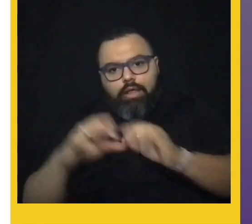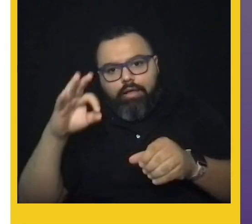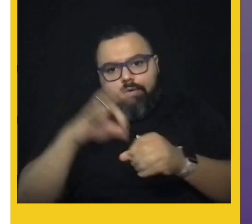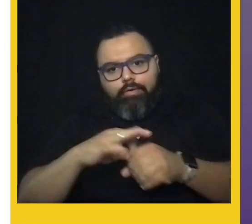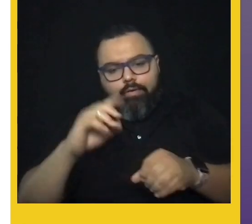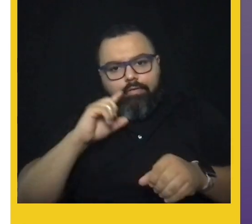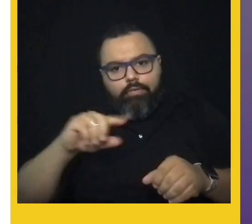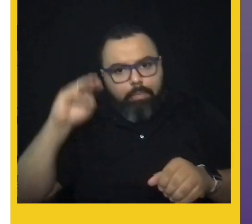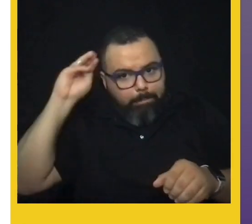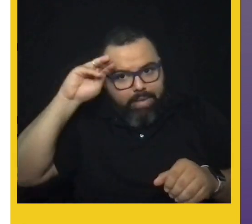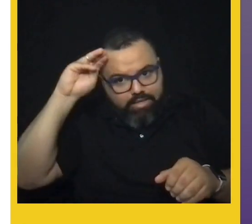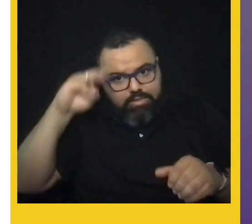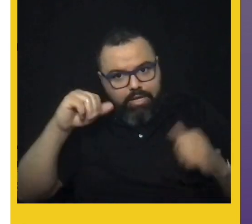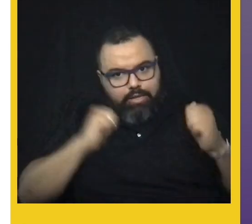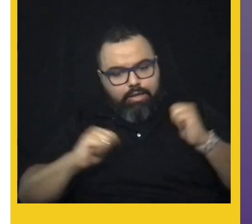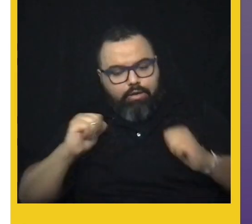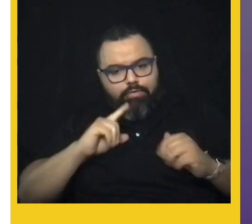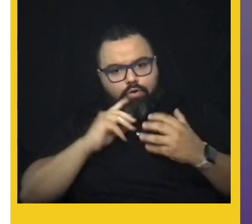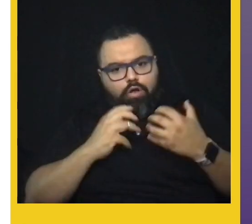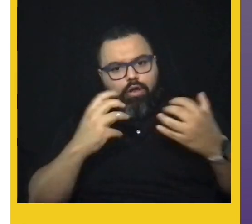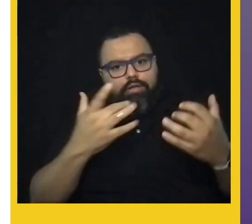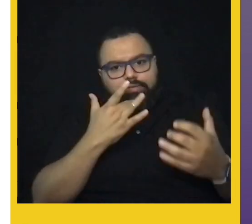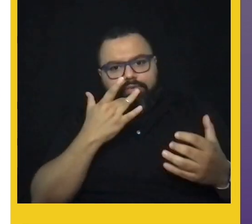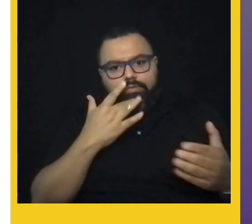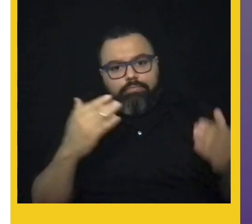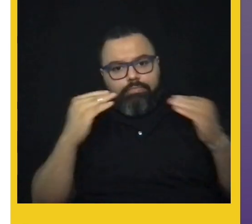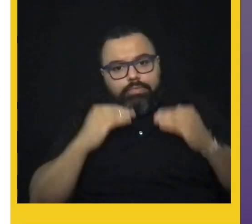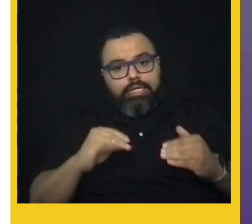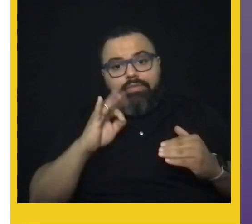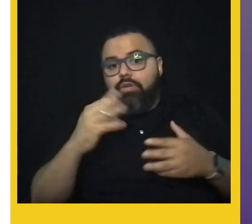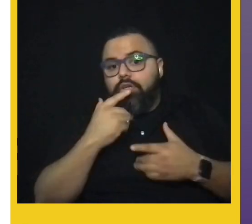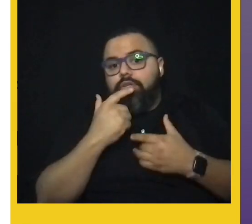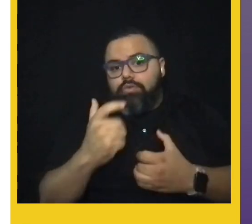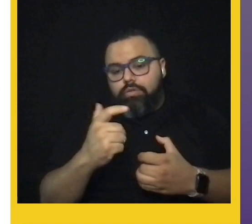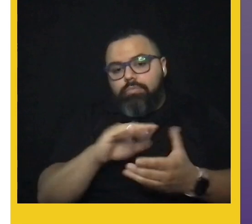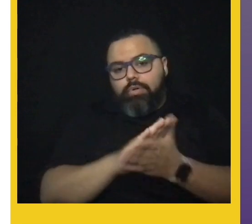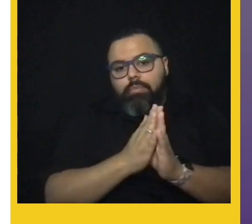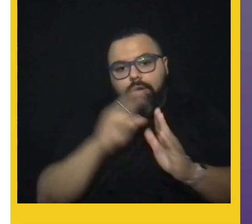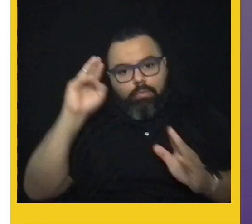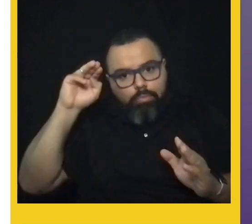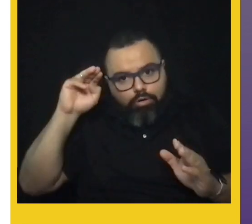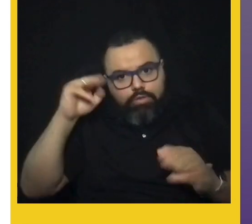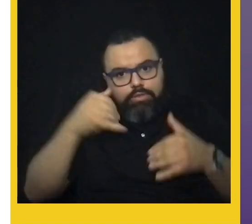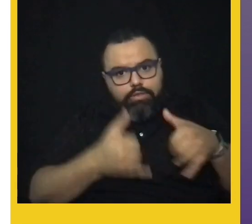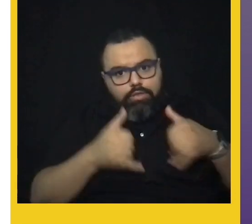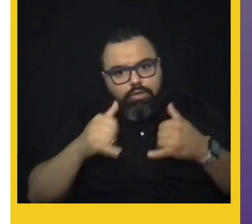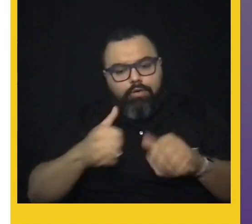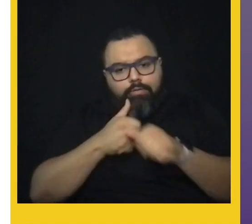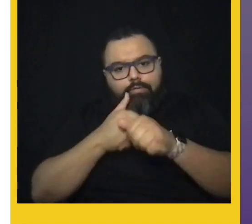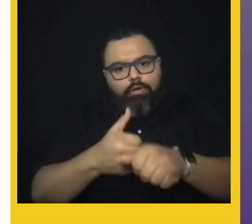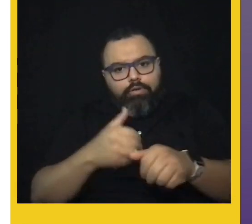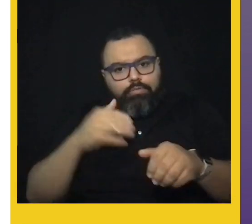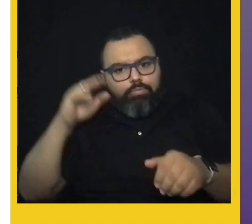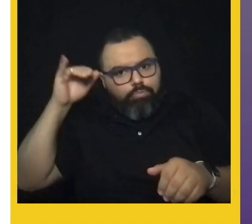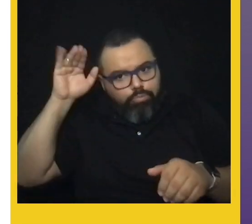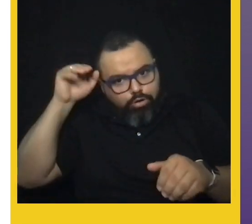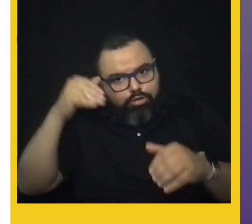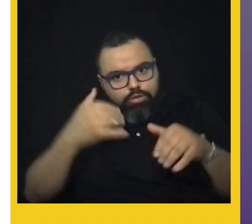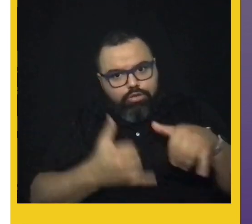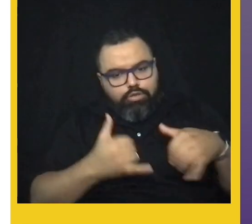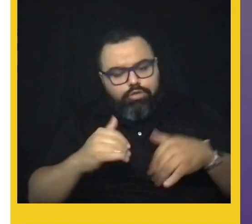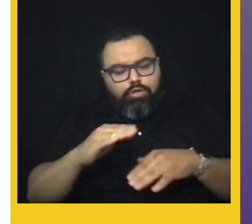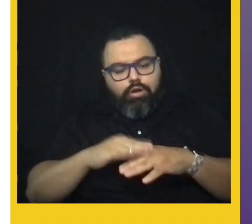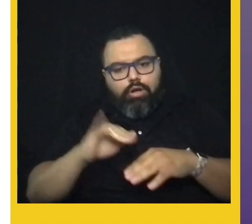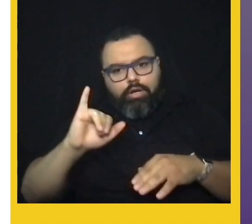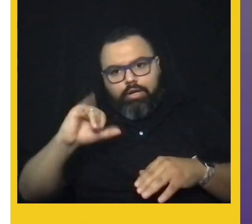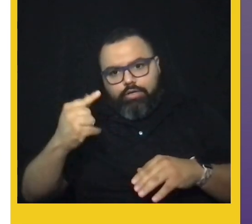great talent and vote for the Mustang Theater Company for audience favorite. Next, if you are interested in becoming a Bridges Mustang cheerleader, follow Bridges Cheer on